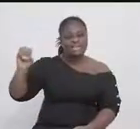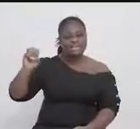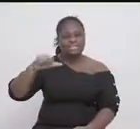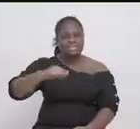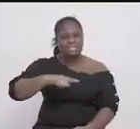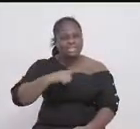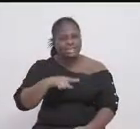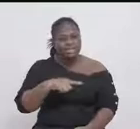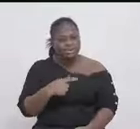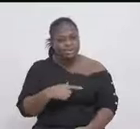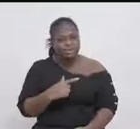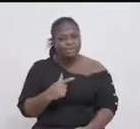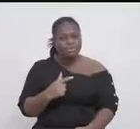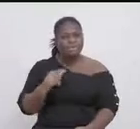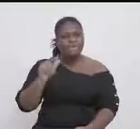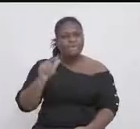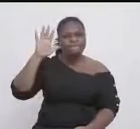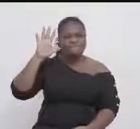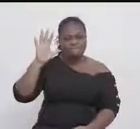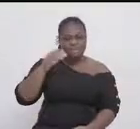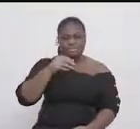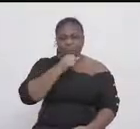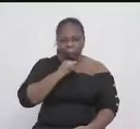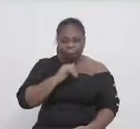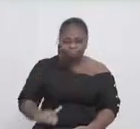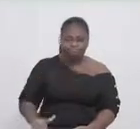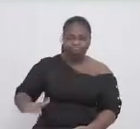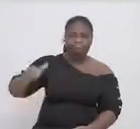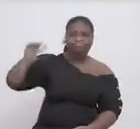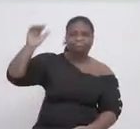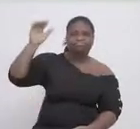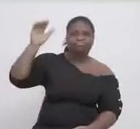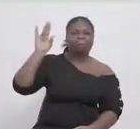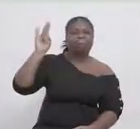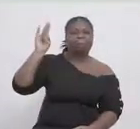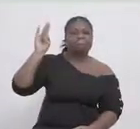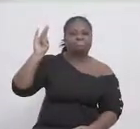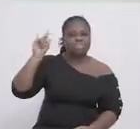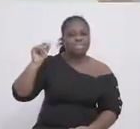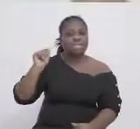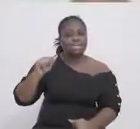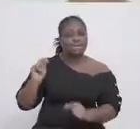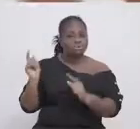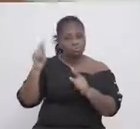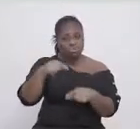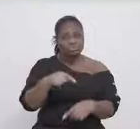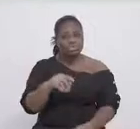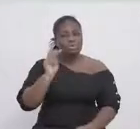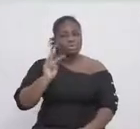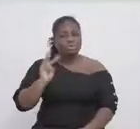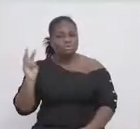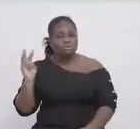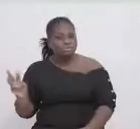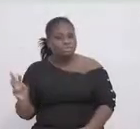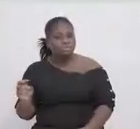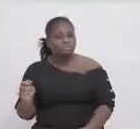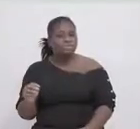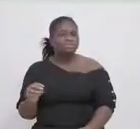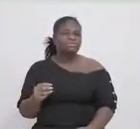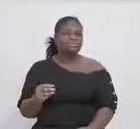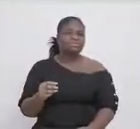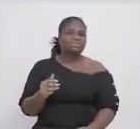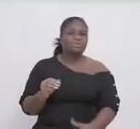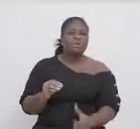So we're starting from 5 years old all the way up to 17 years old. You can go to our website,